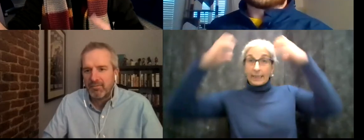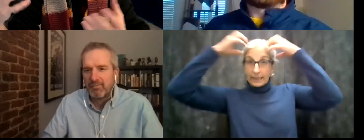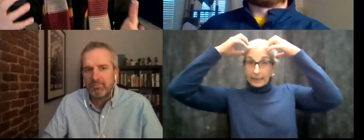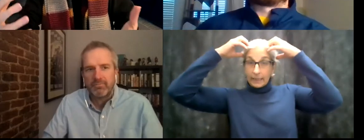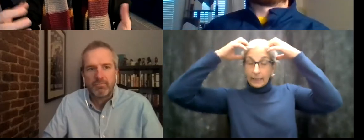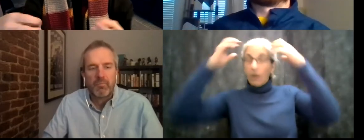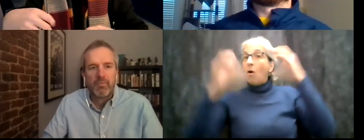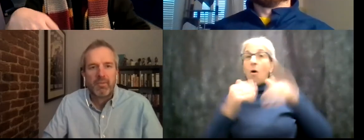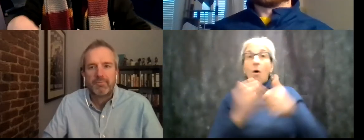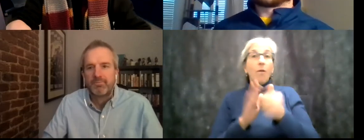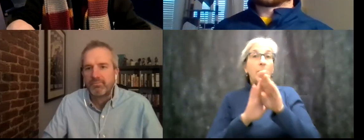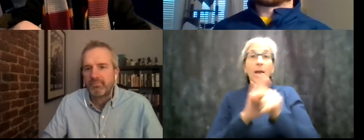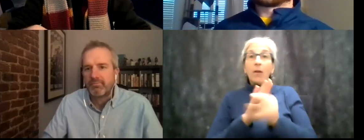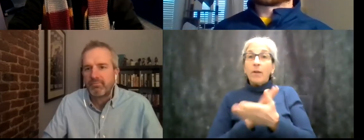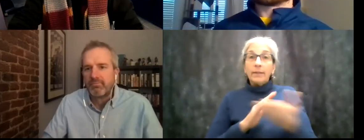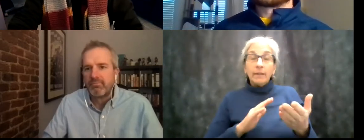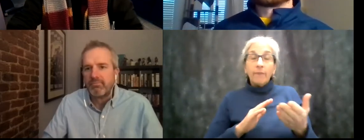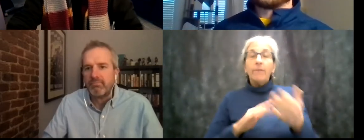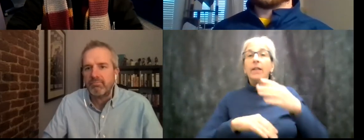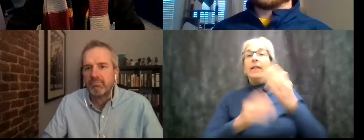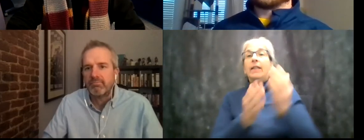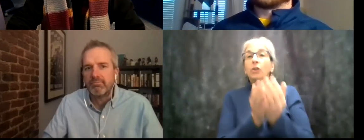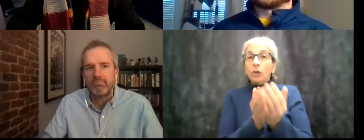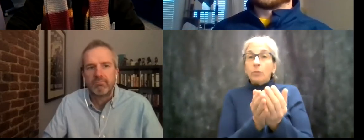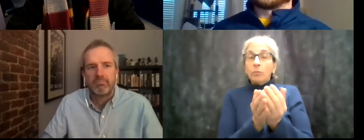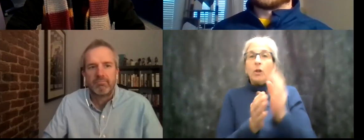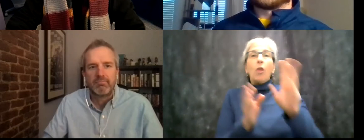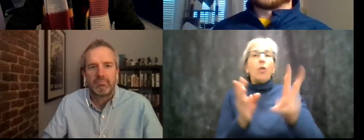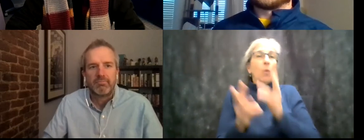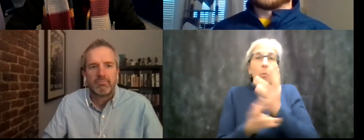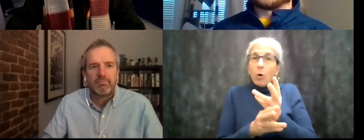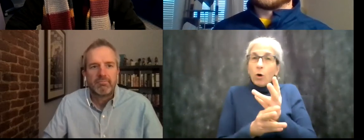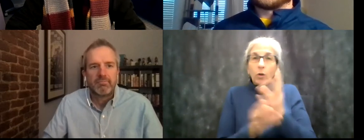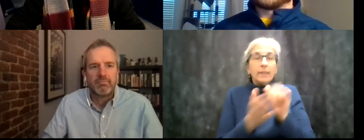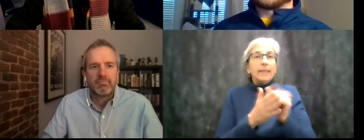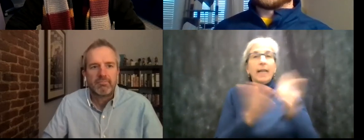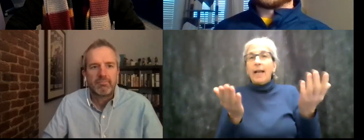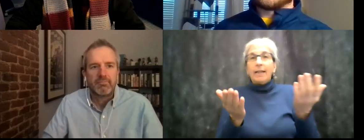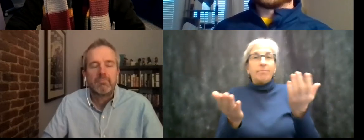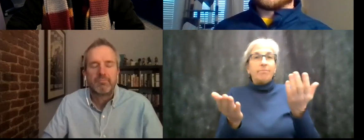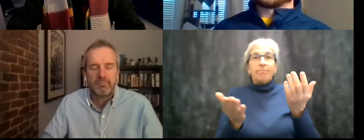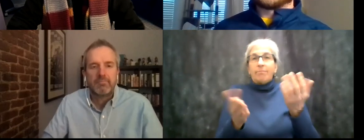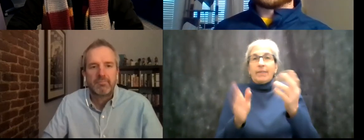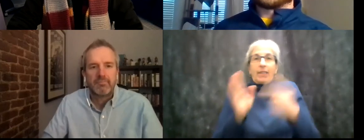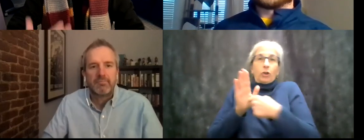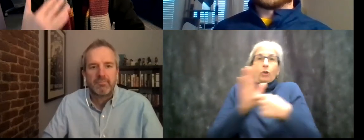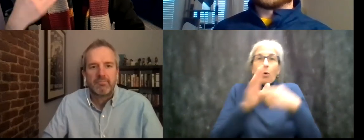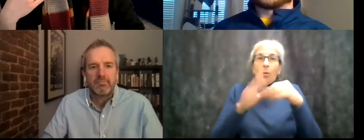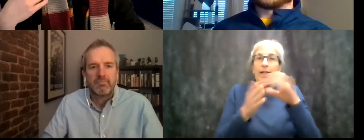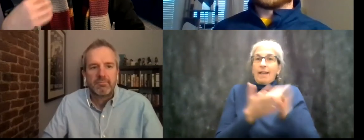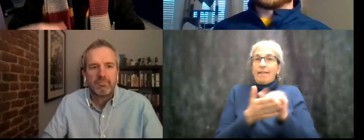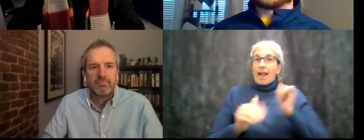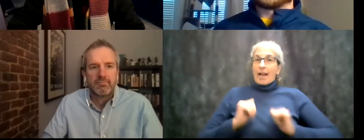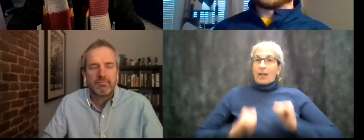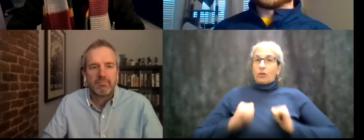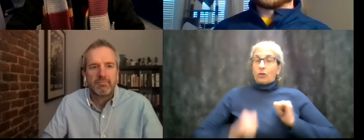ships and the worlds that they're walking on, that's all being created in the Unreal Engine and actually played on screens